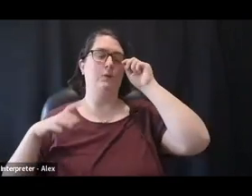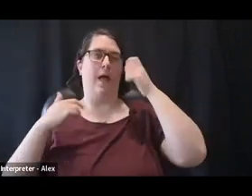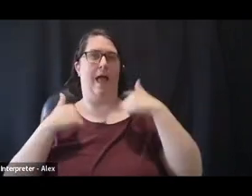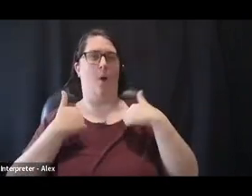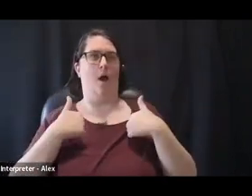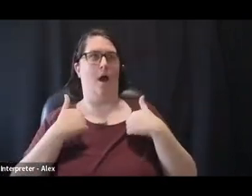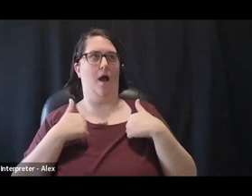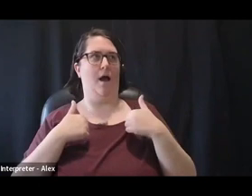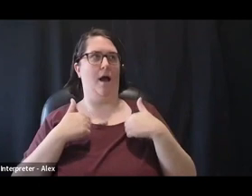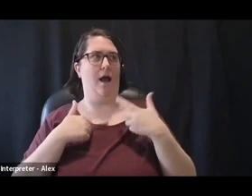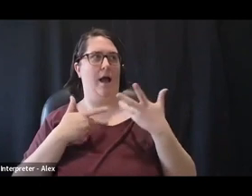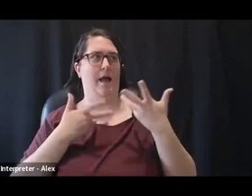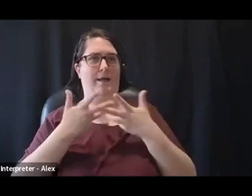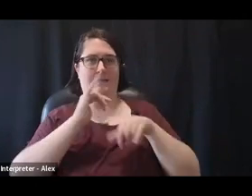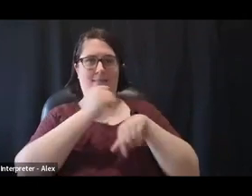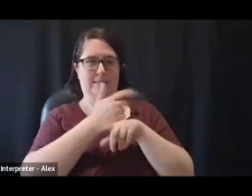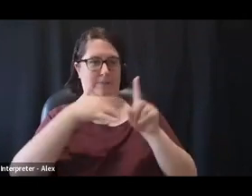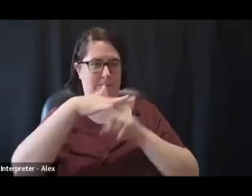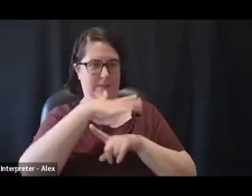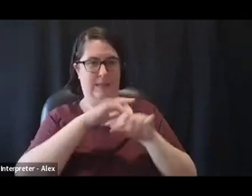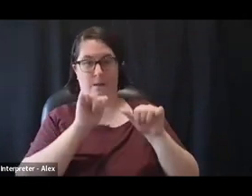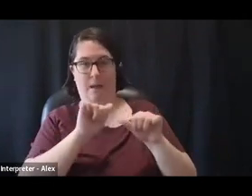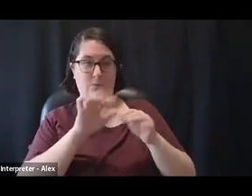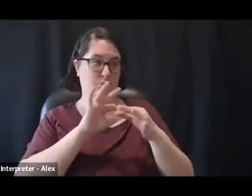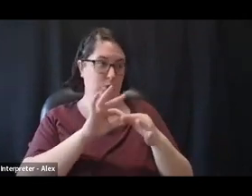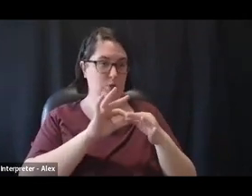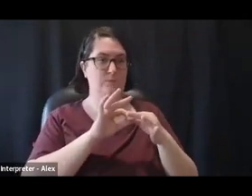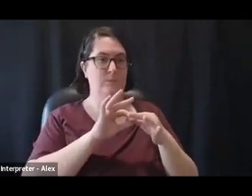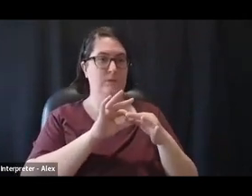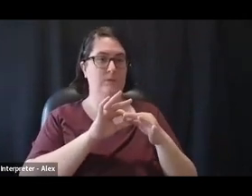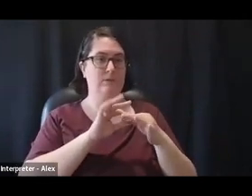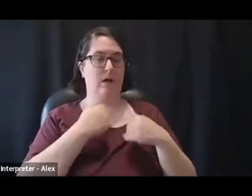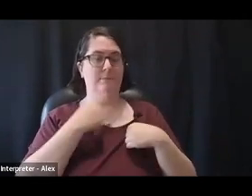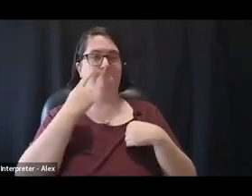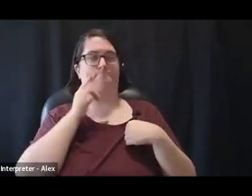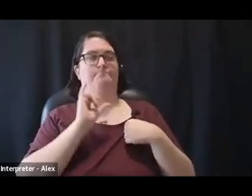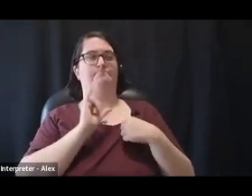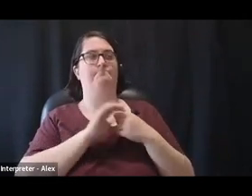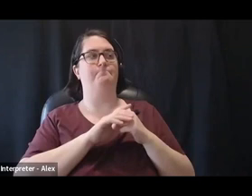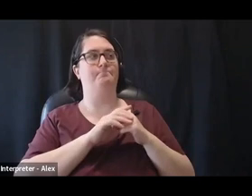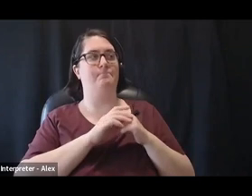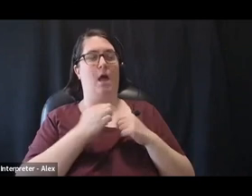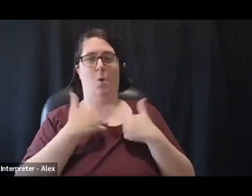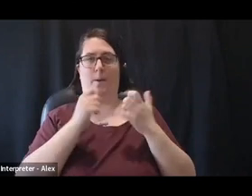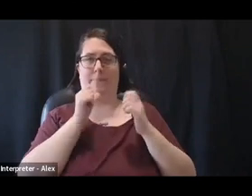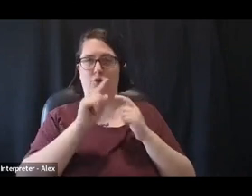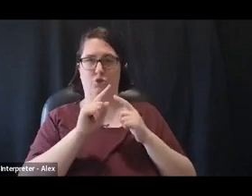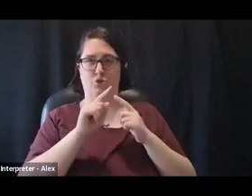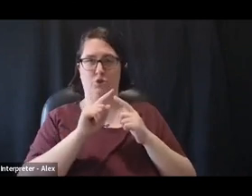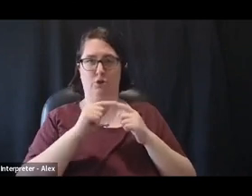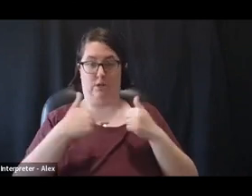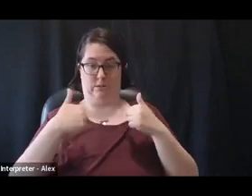navigating, you know, developing these spaces, this capacity, these relationships, I always like to ensure that I'm not centering things